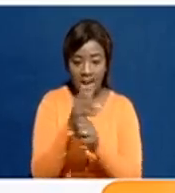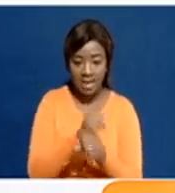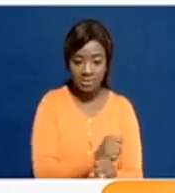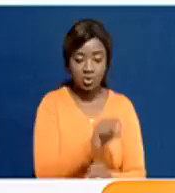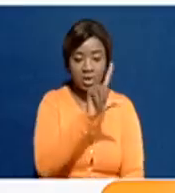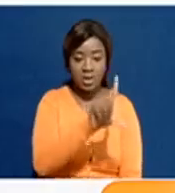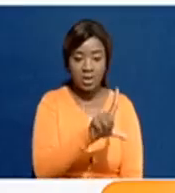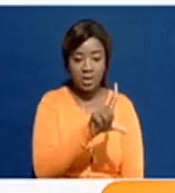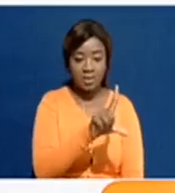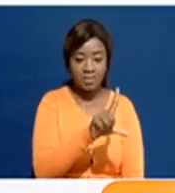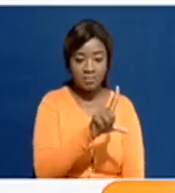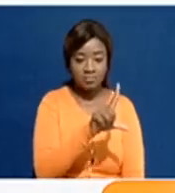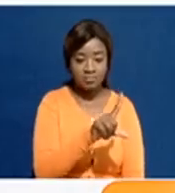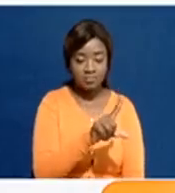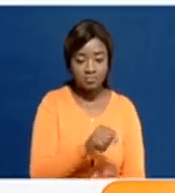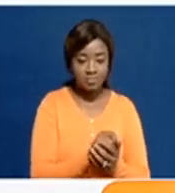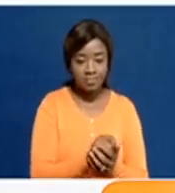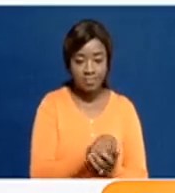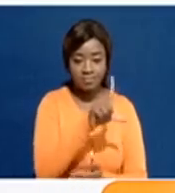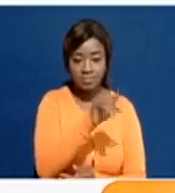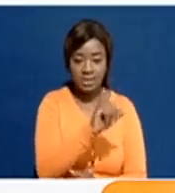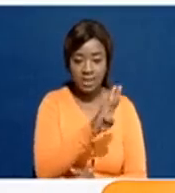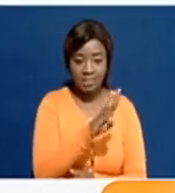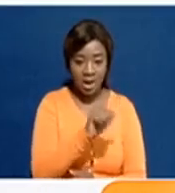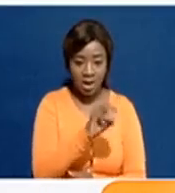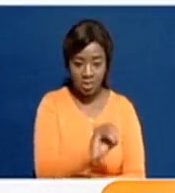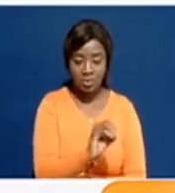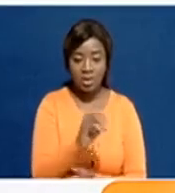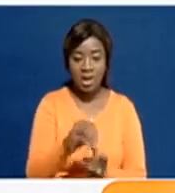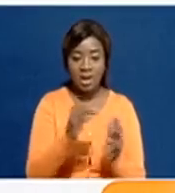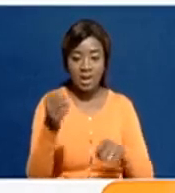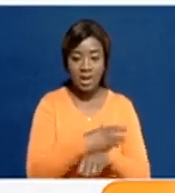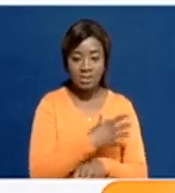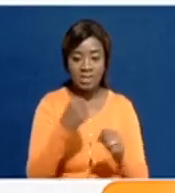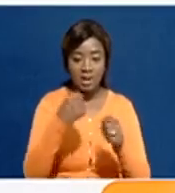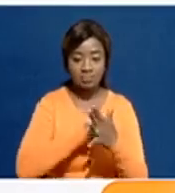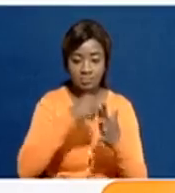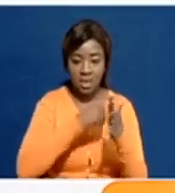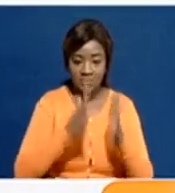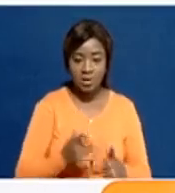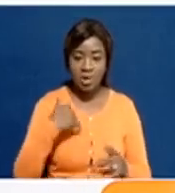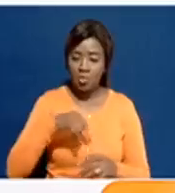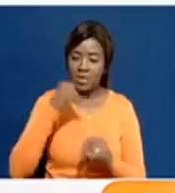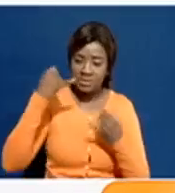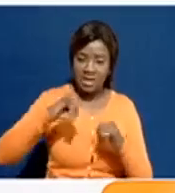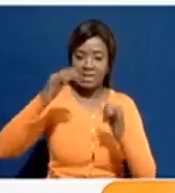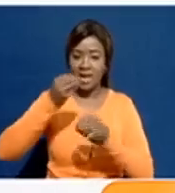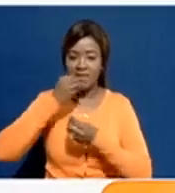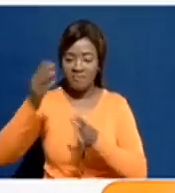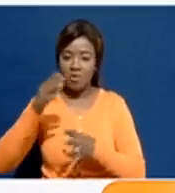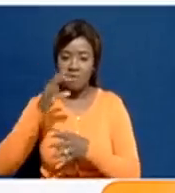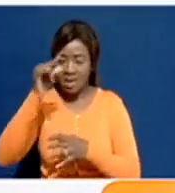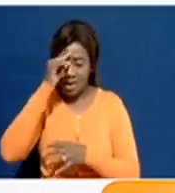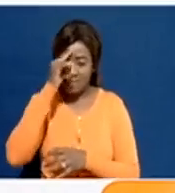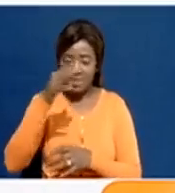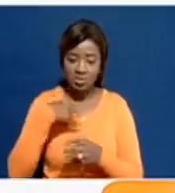were activists about cancer. And we tried to lobby the government to declare cancer a national disaster.